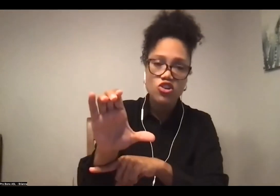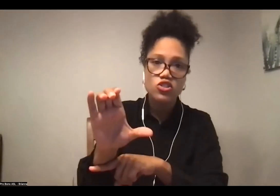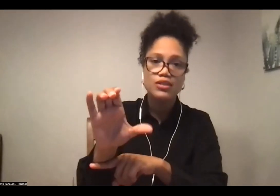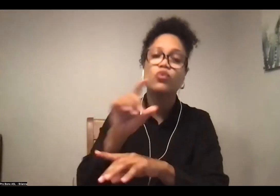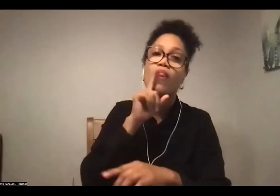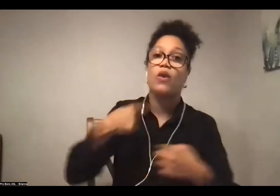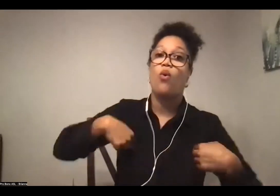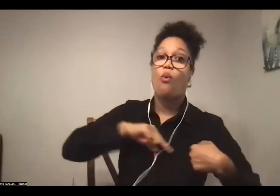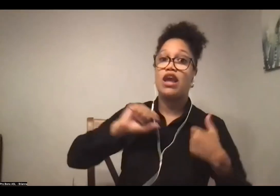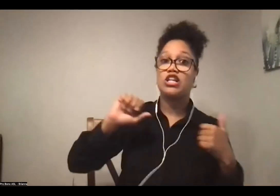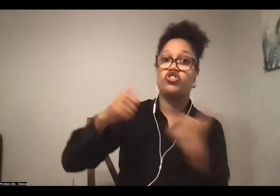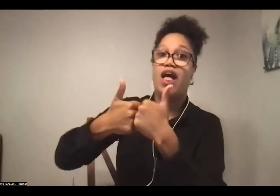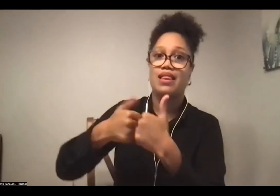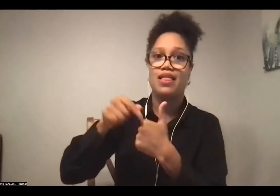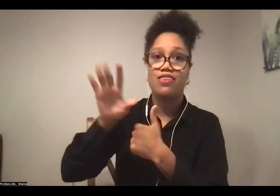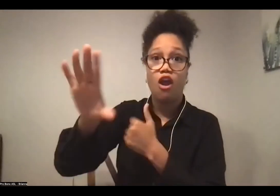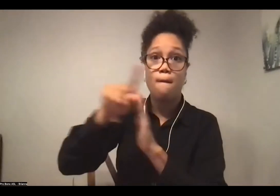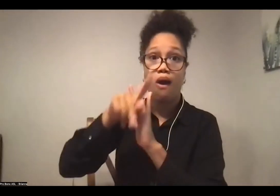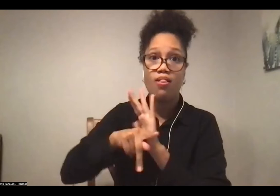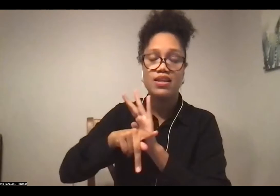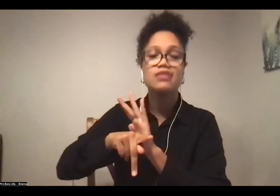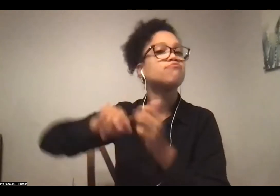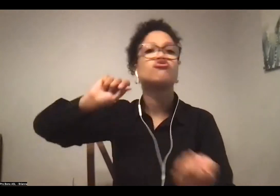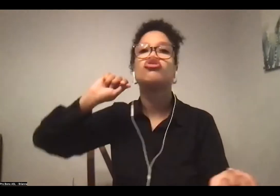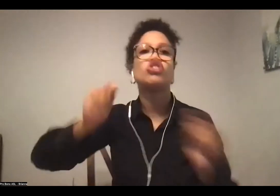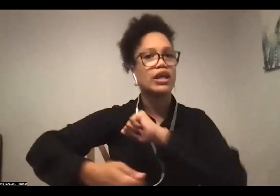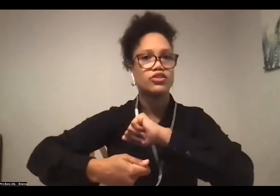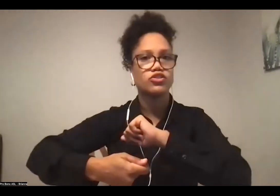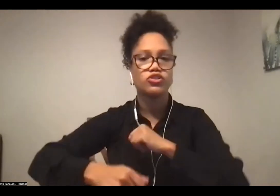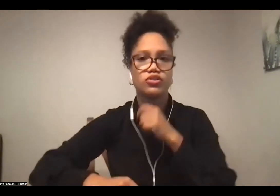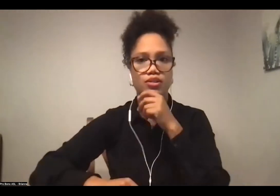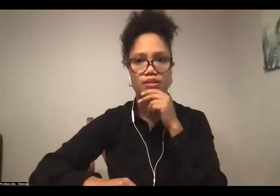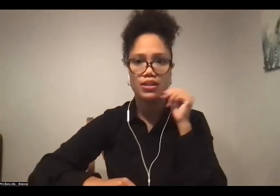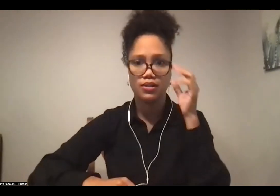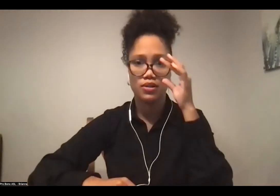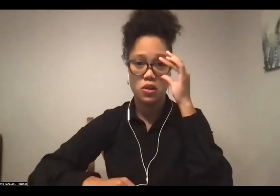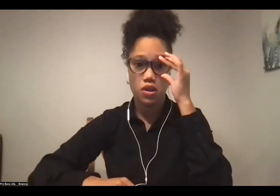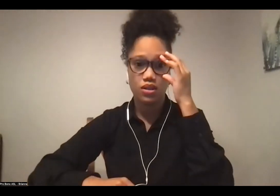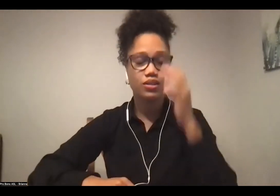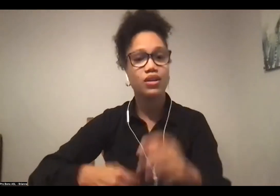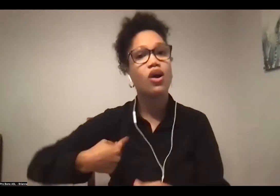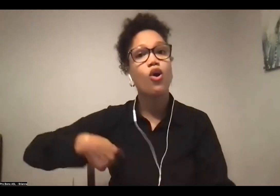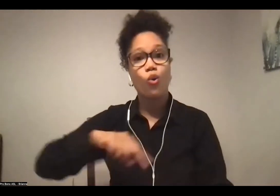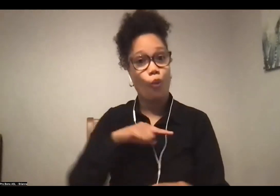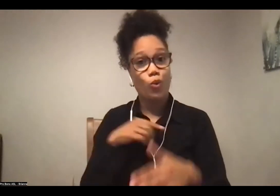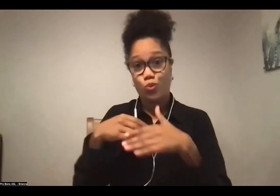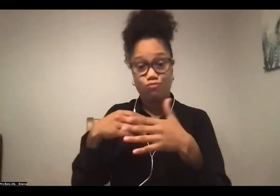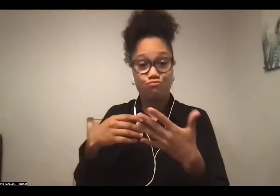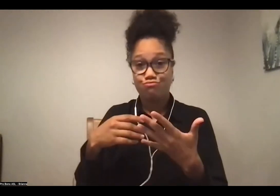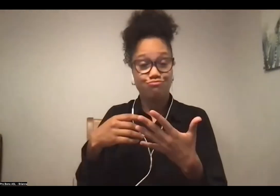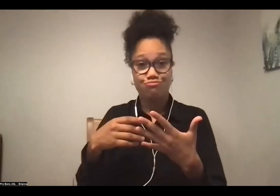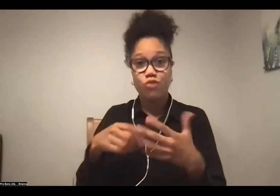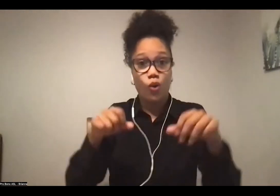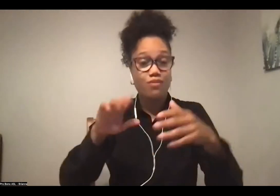challenged to change their policies. And, we were able to enter the store with